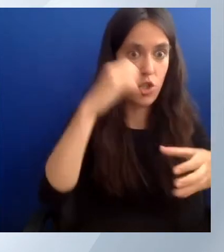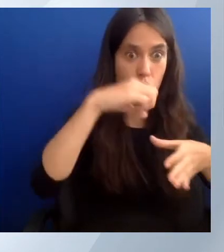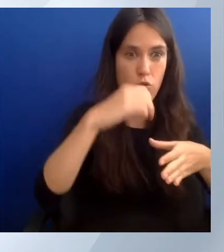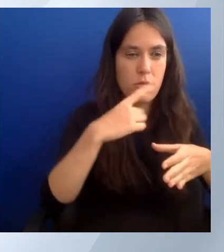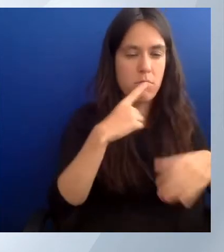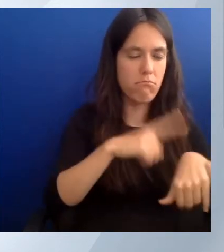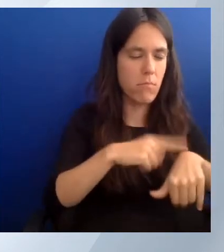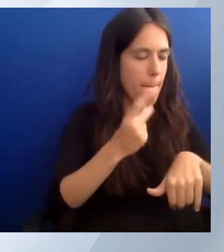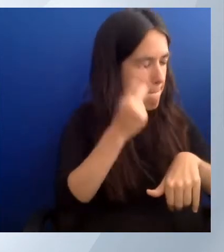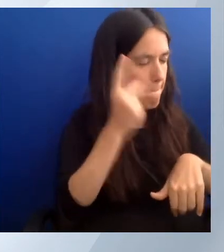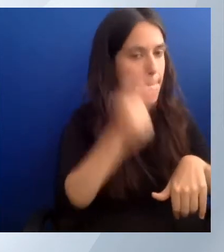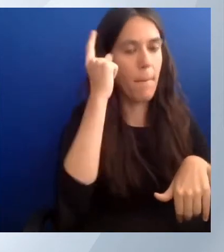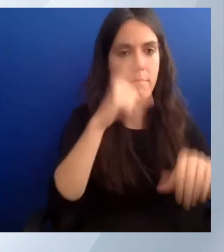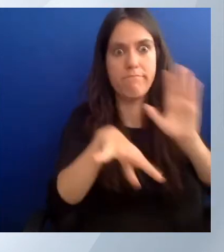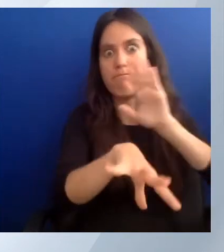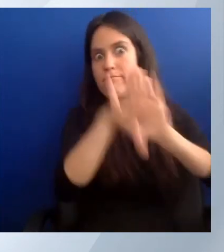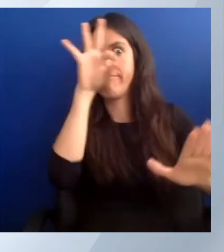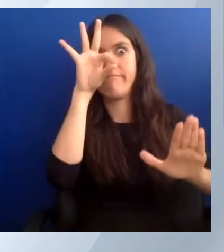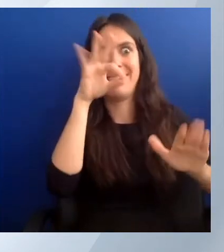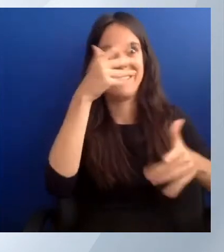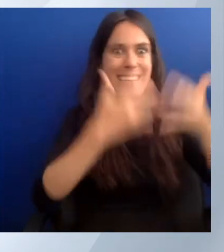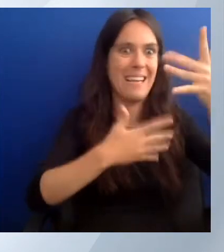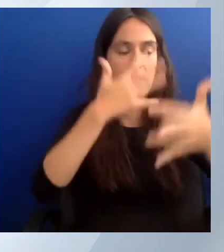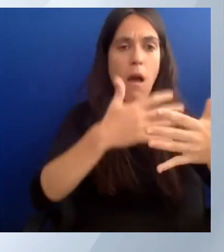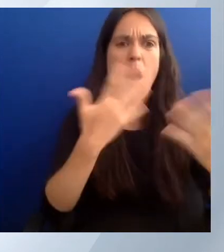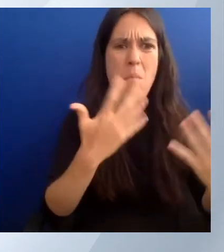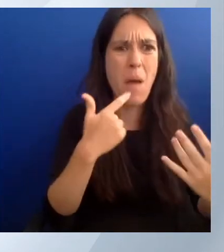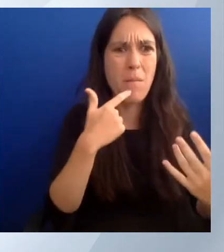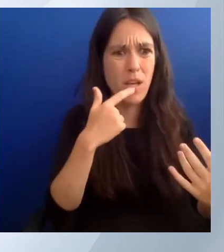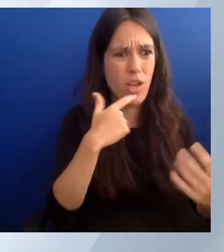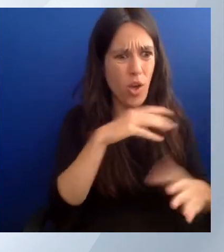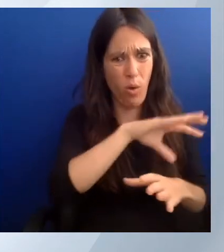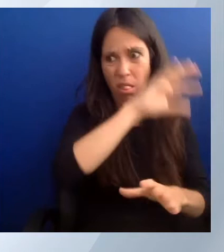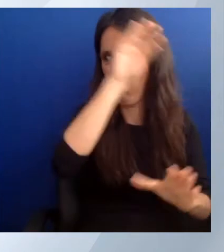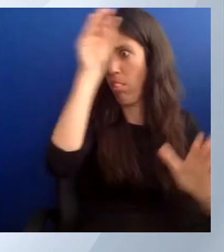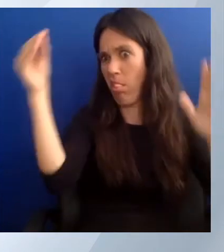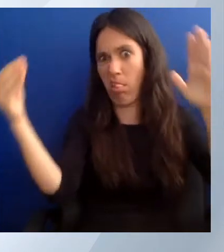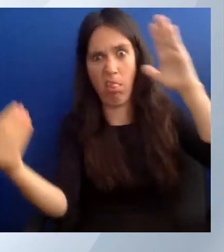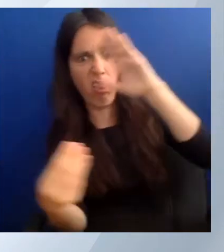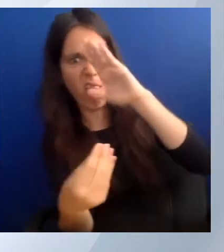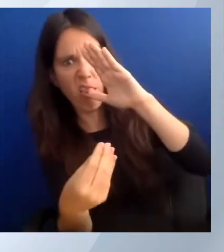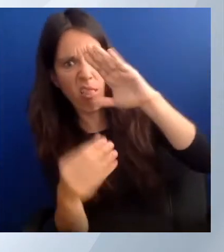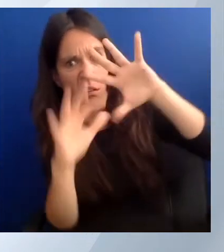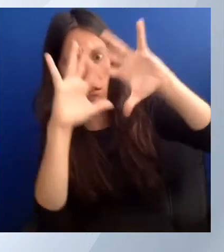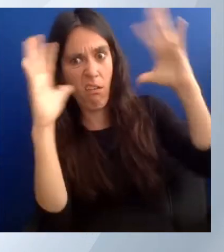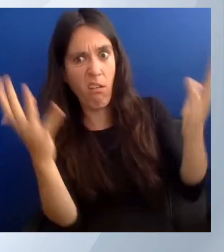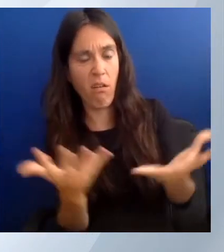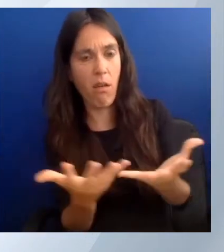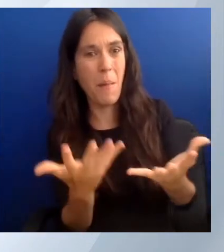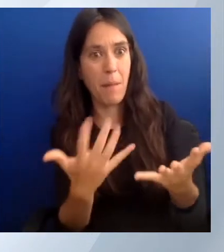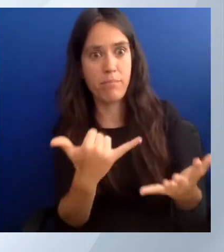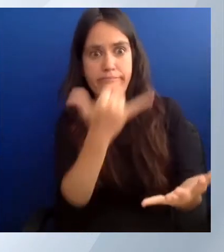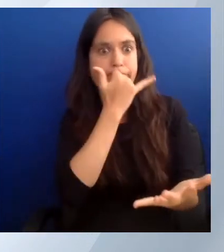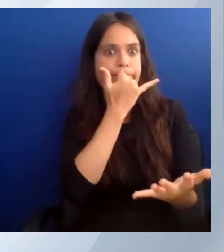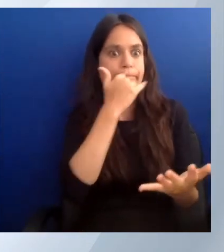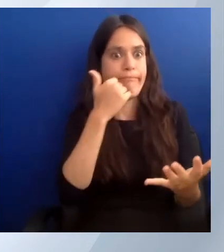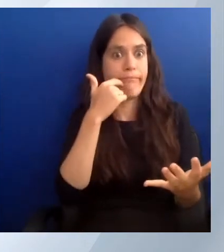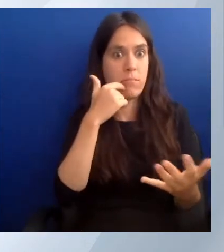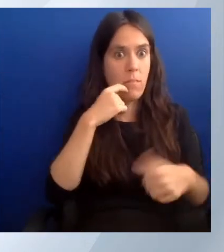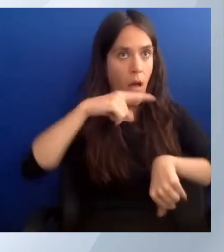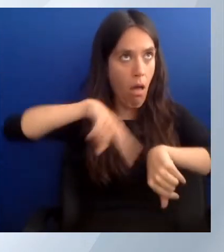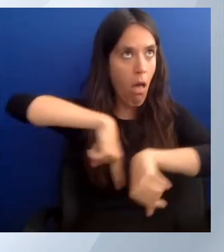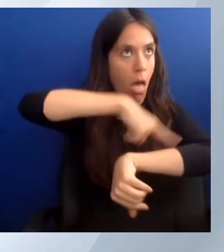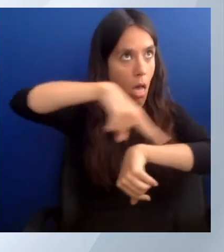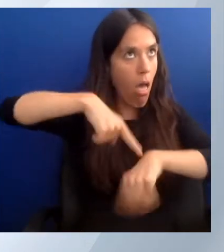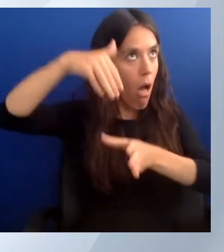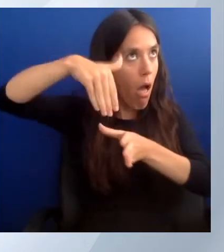It's really quite quick. If you put your storage on the other side of the world, that can be tenths of a second, and your user experience is going to be really degraded.